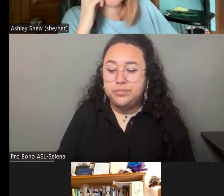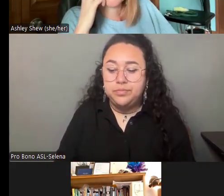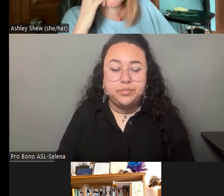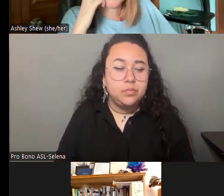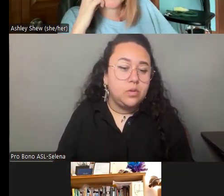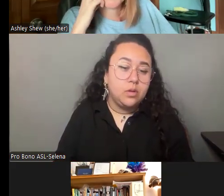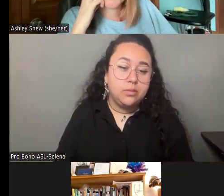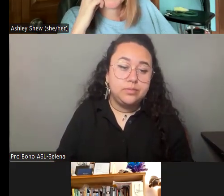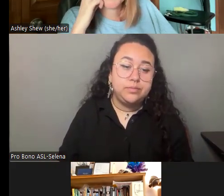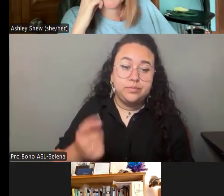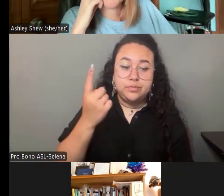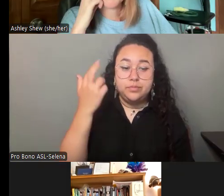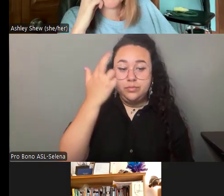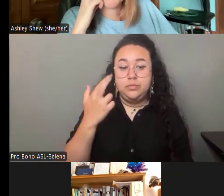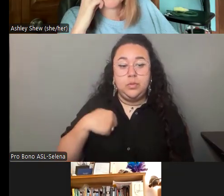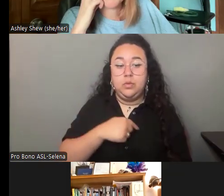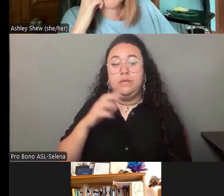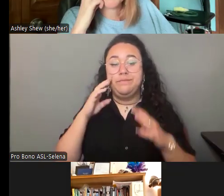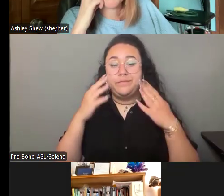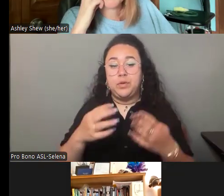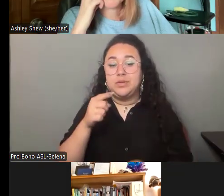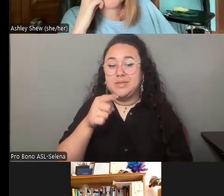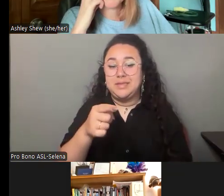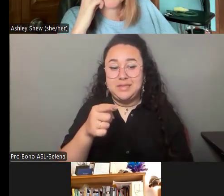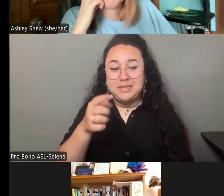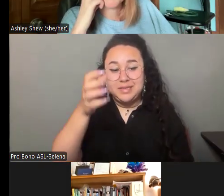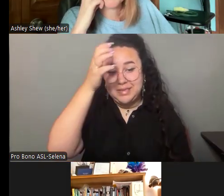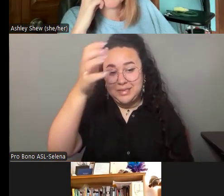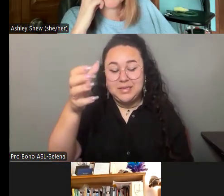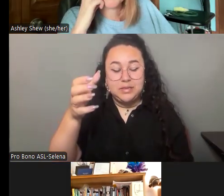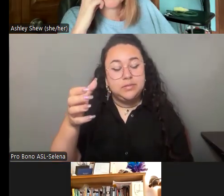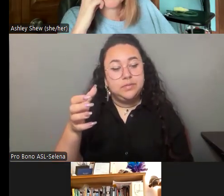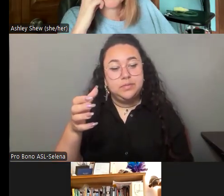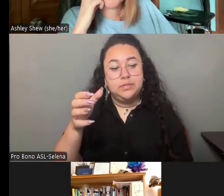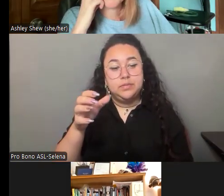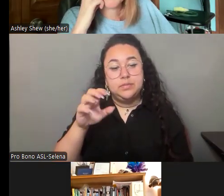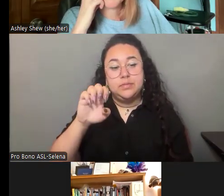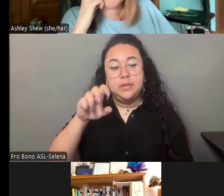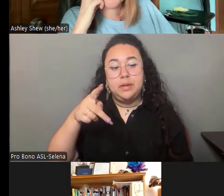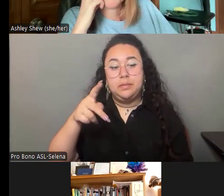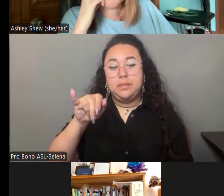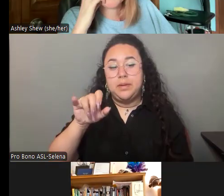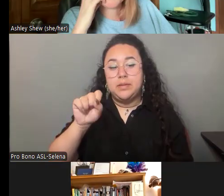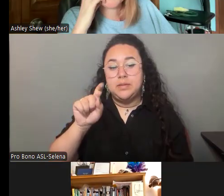One of the reasons that we focus on this comes from this notion of epistemic injustice.